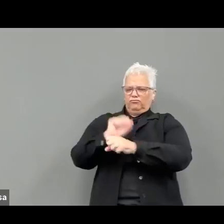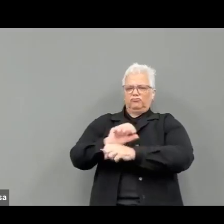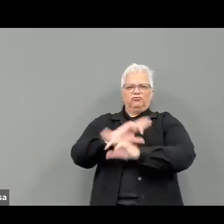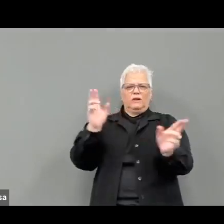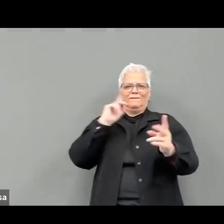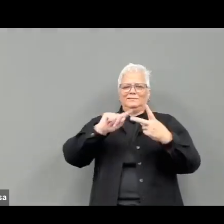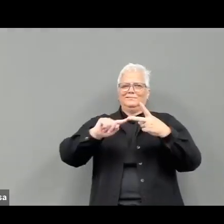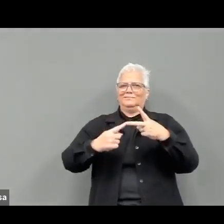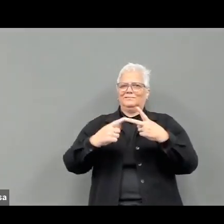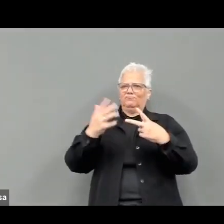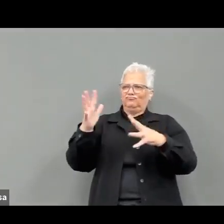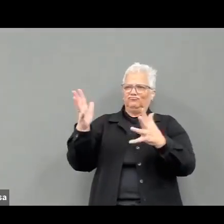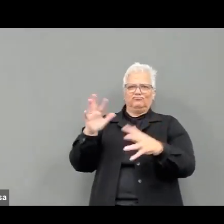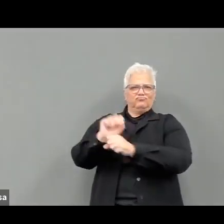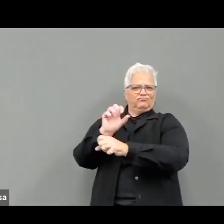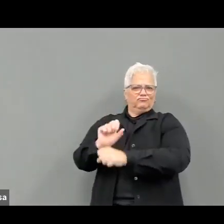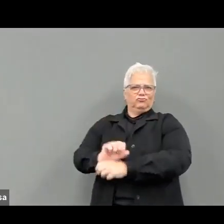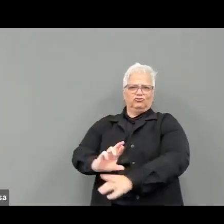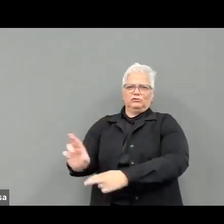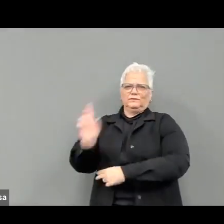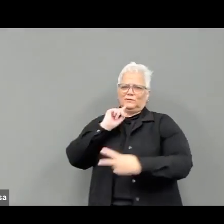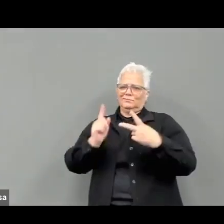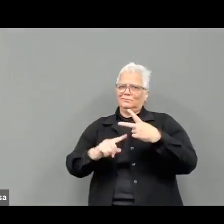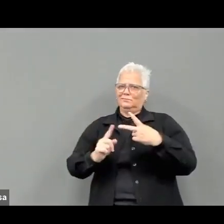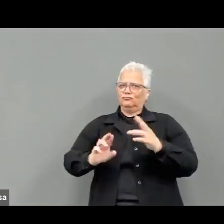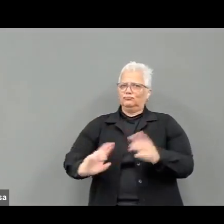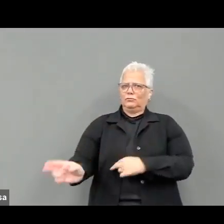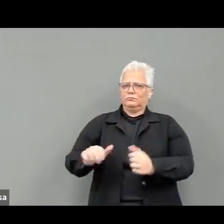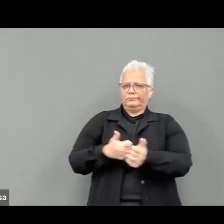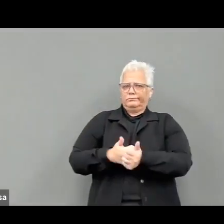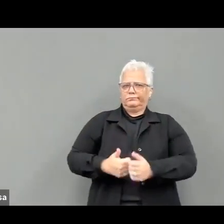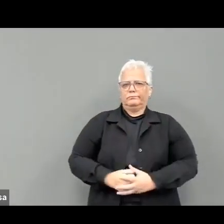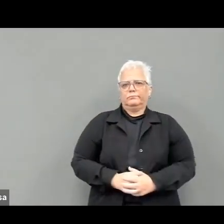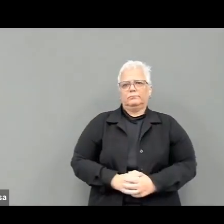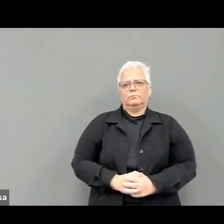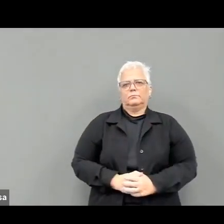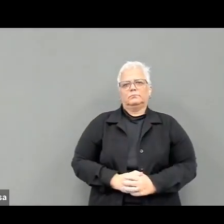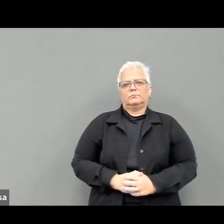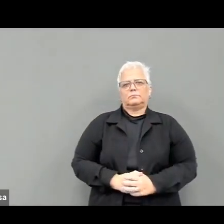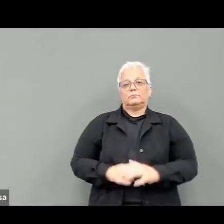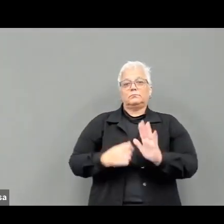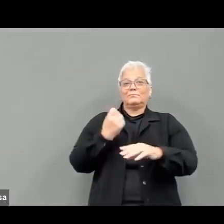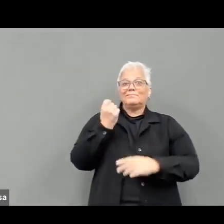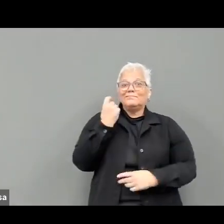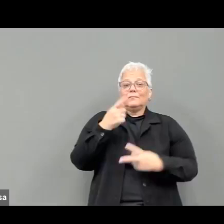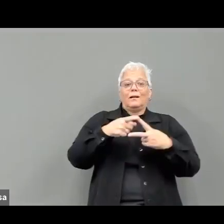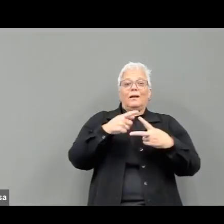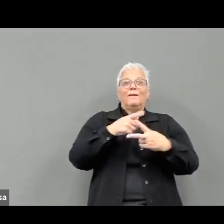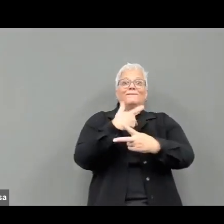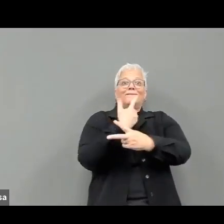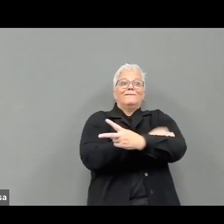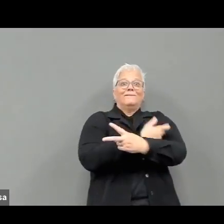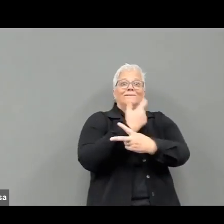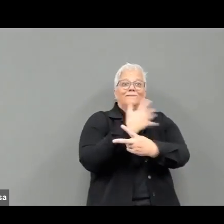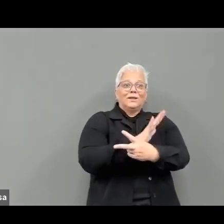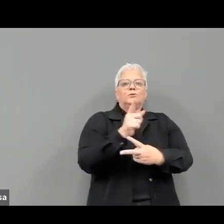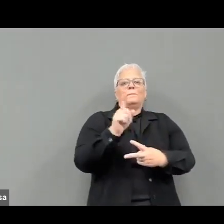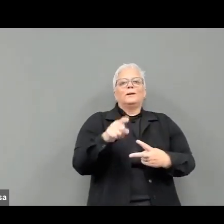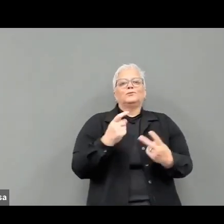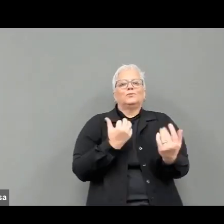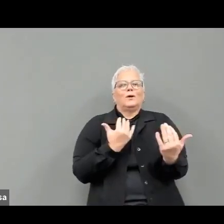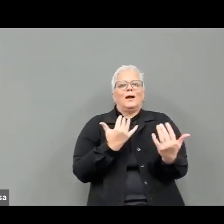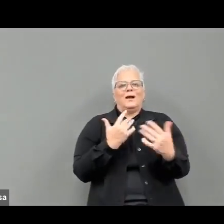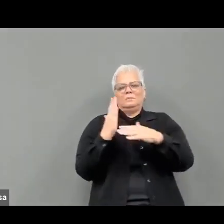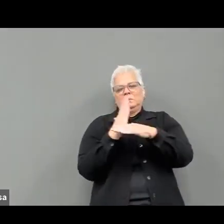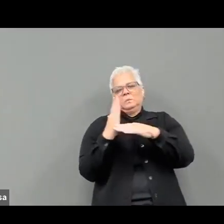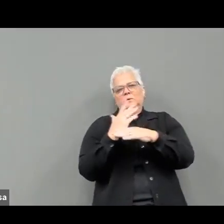repeated. But still, we recommend you come as close to that 21 or 28 day interval as possible.